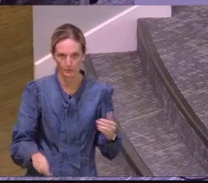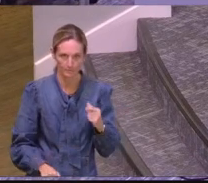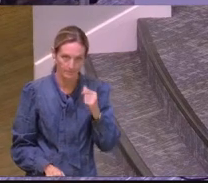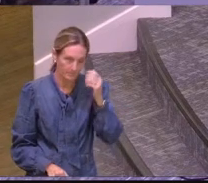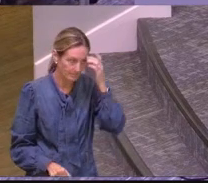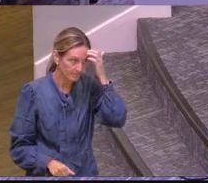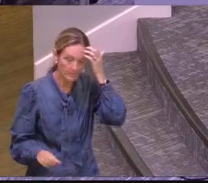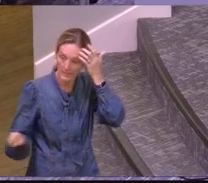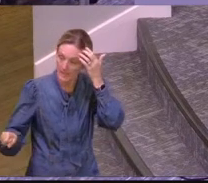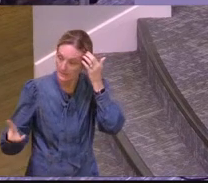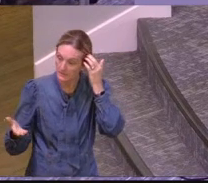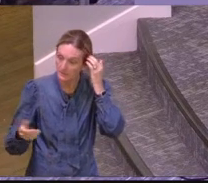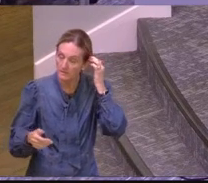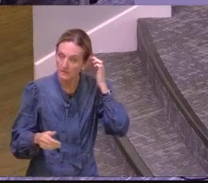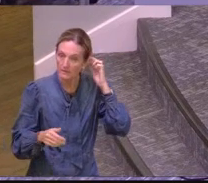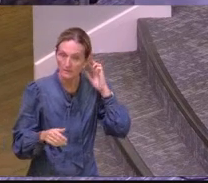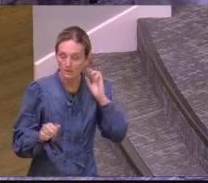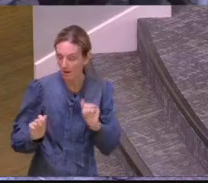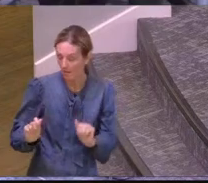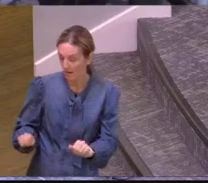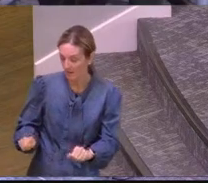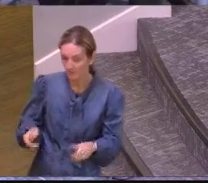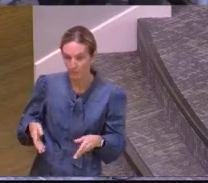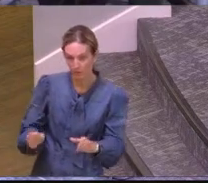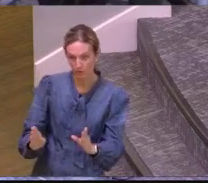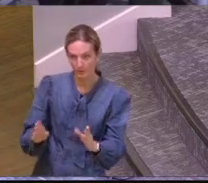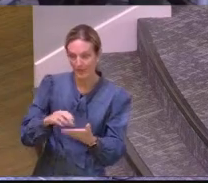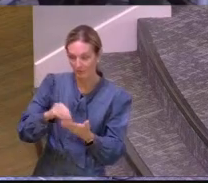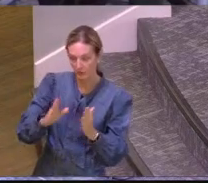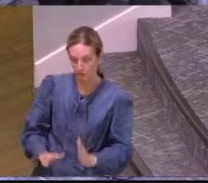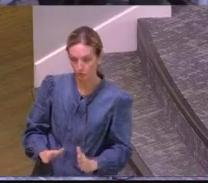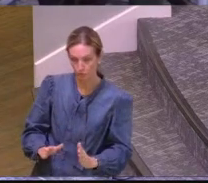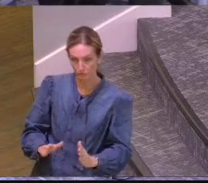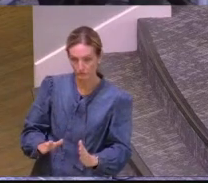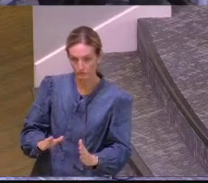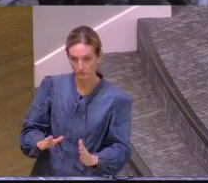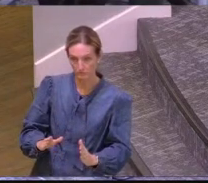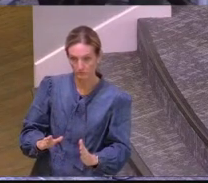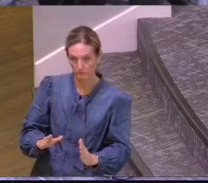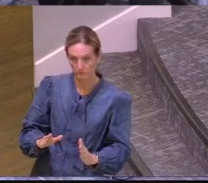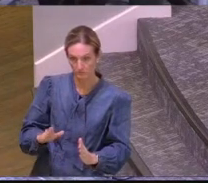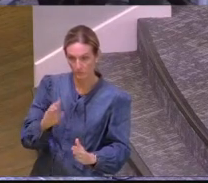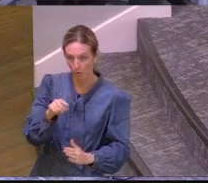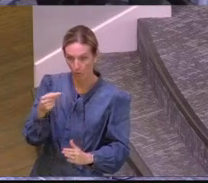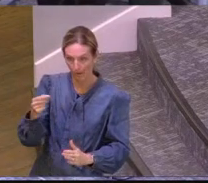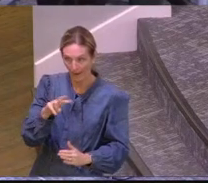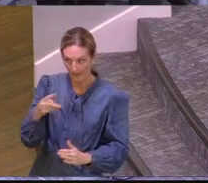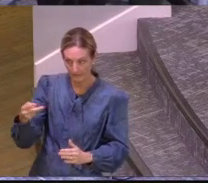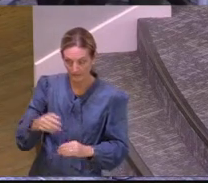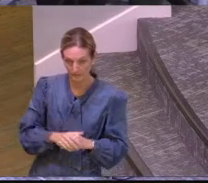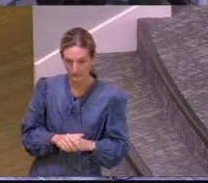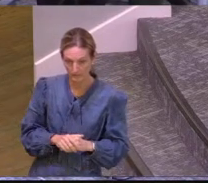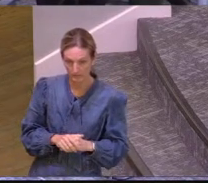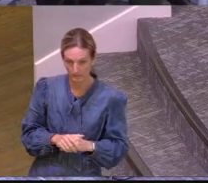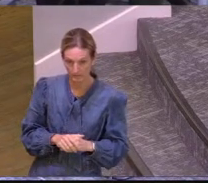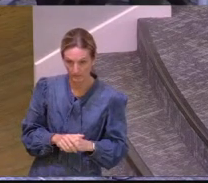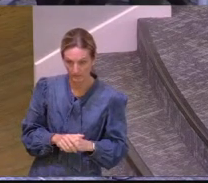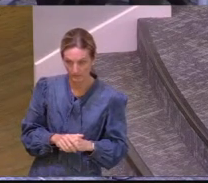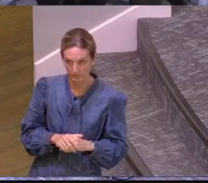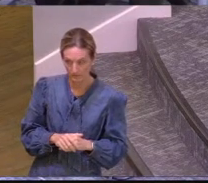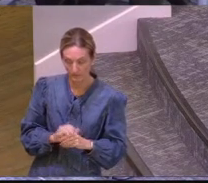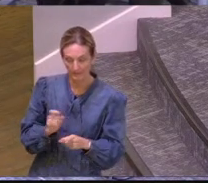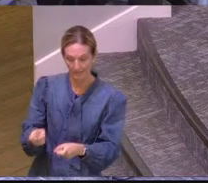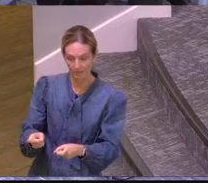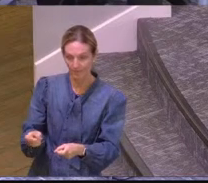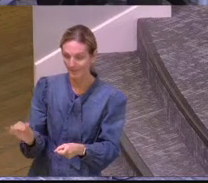Yes. Is it possible to let our students rank these same, the same way, that get them this same